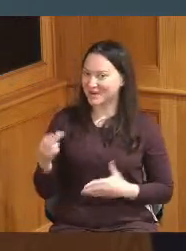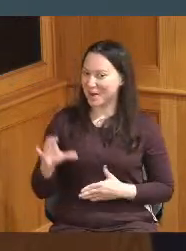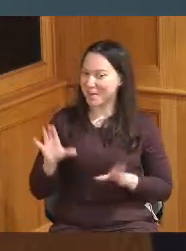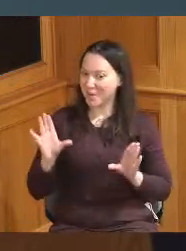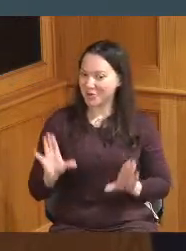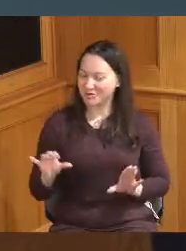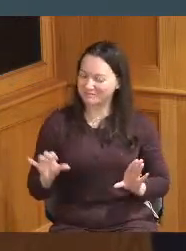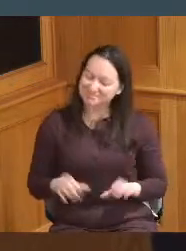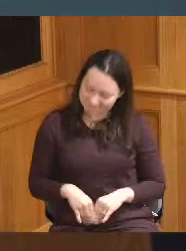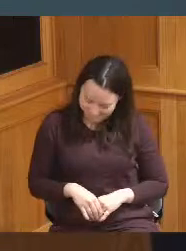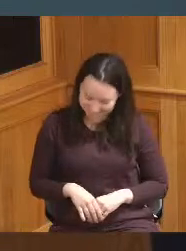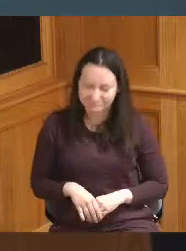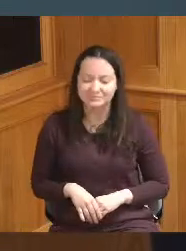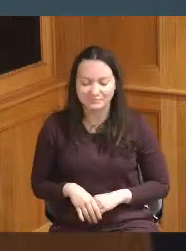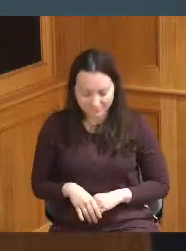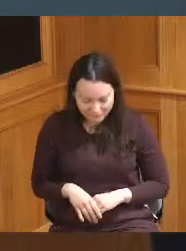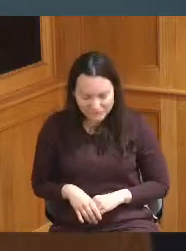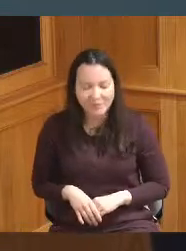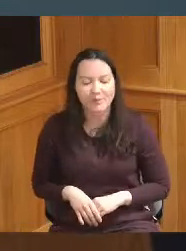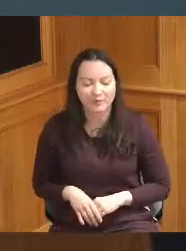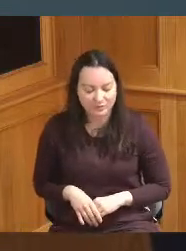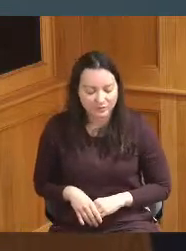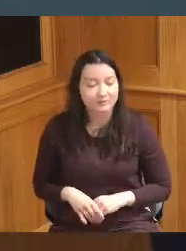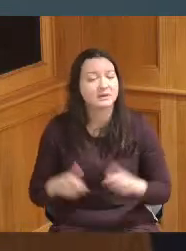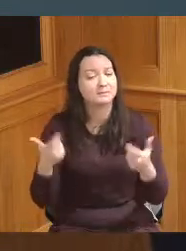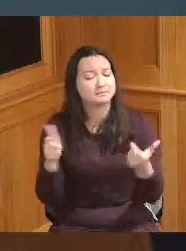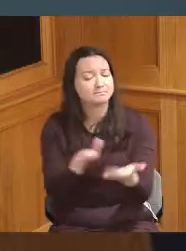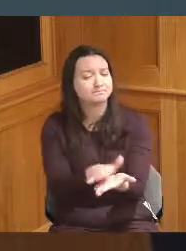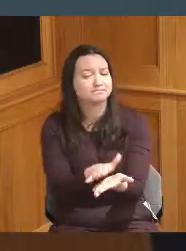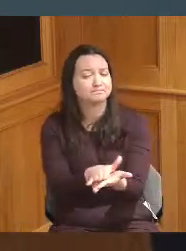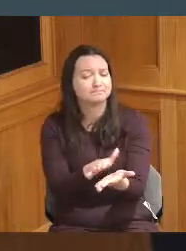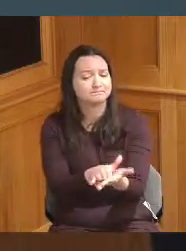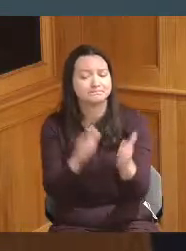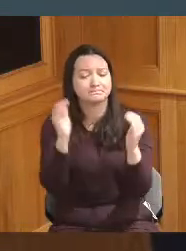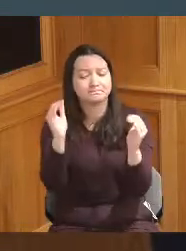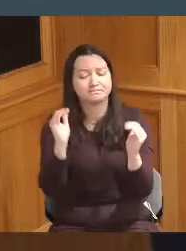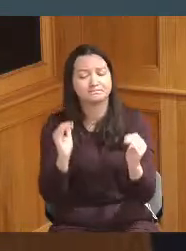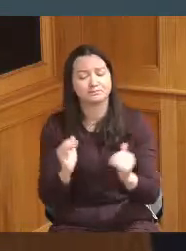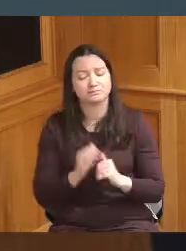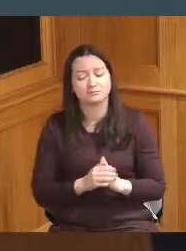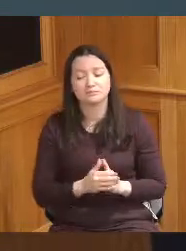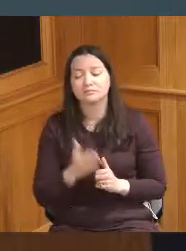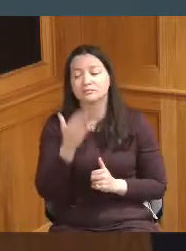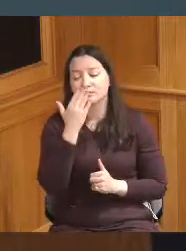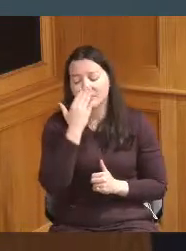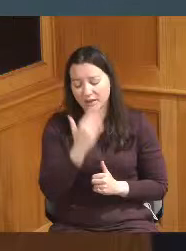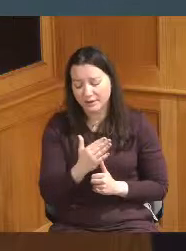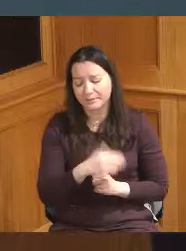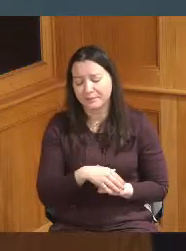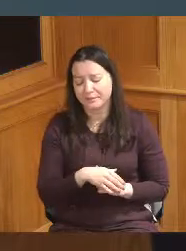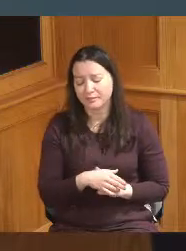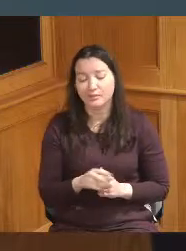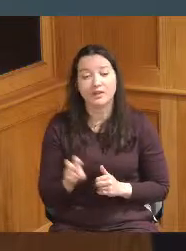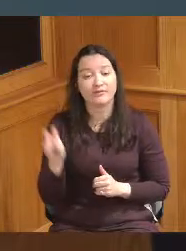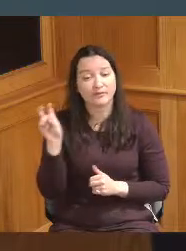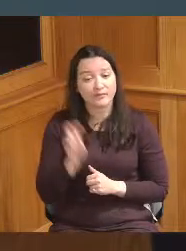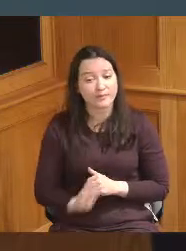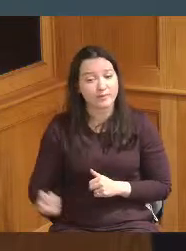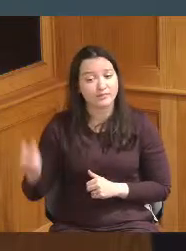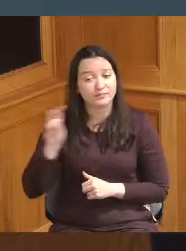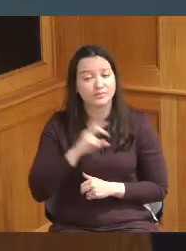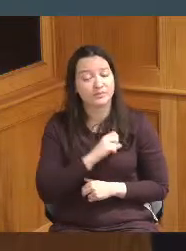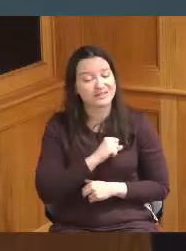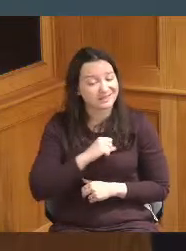in Hamilton County. So a big shout out to them. Also want to thank them. They did a tour of all their